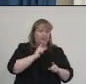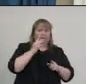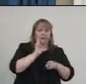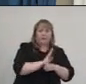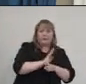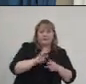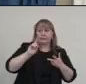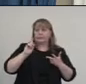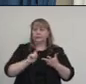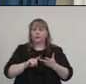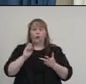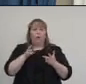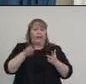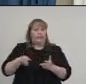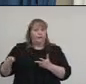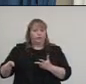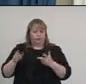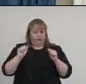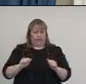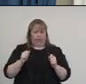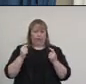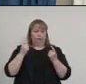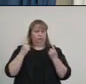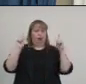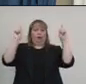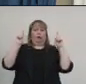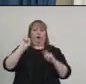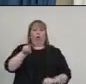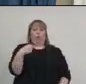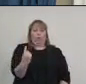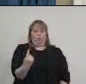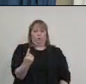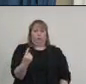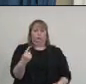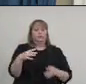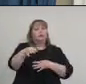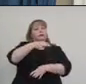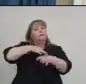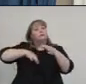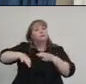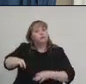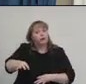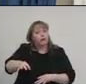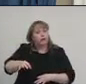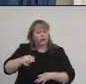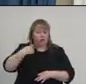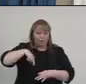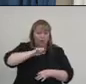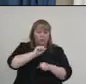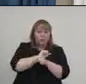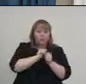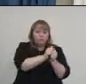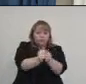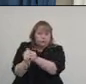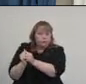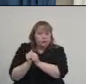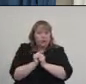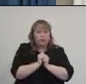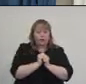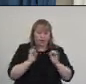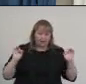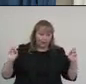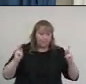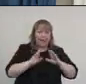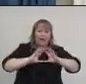All of us have a role to play when it comes to ensuring the Silver State recovers and comes back stronger than ever, but it will require common